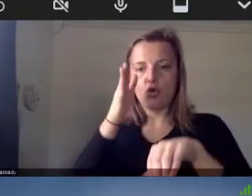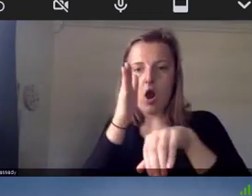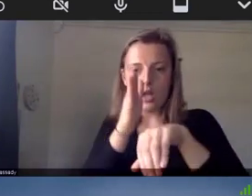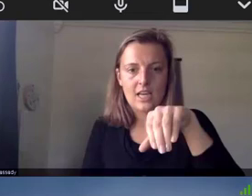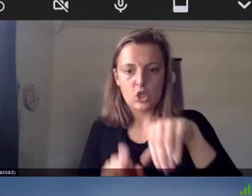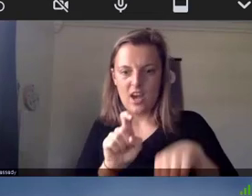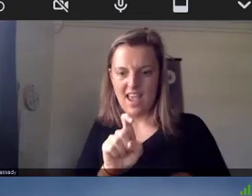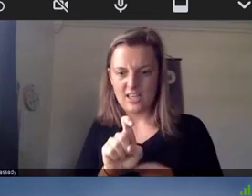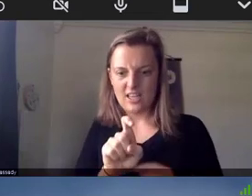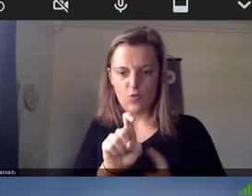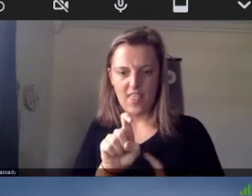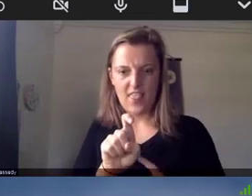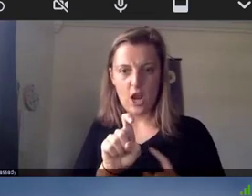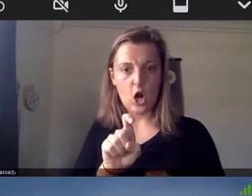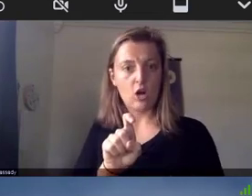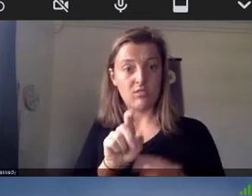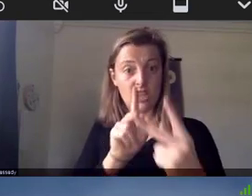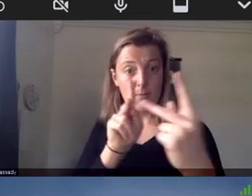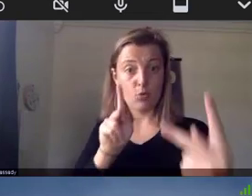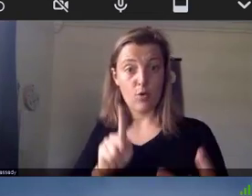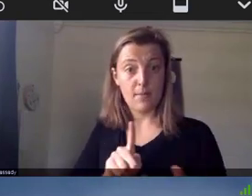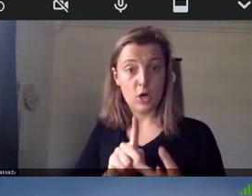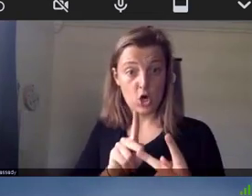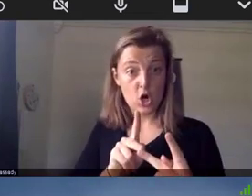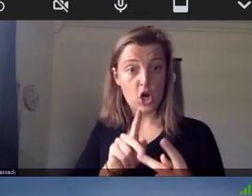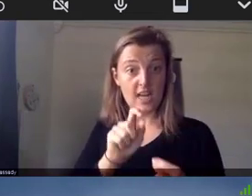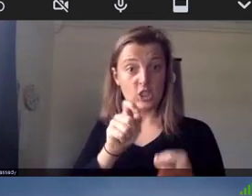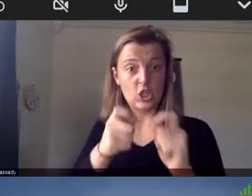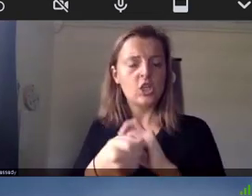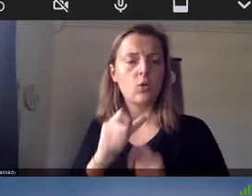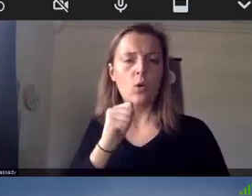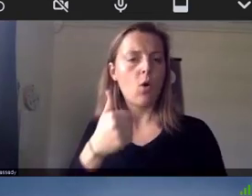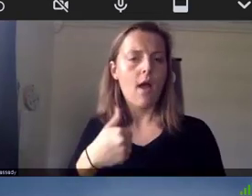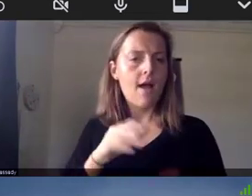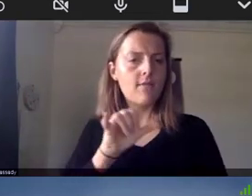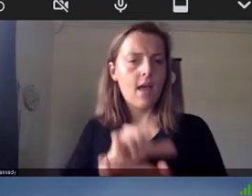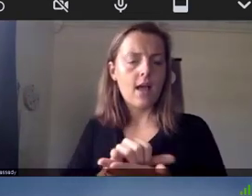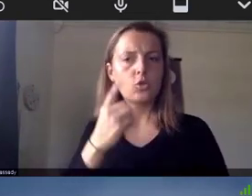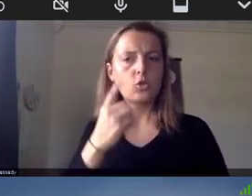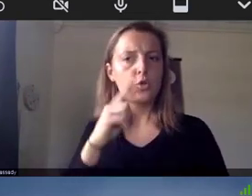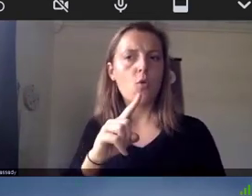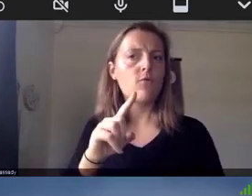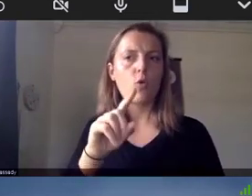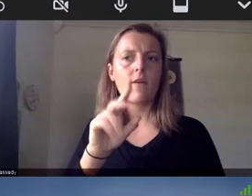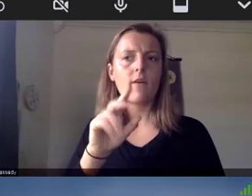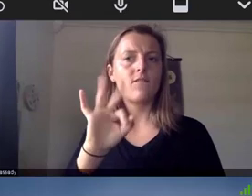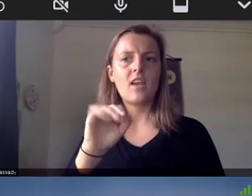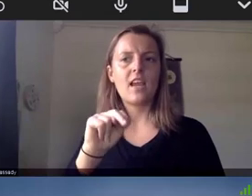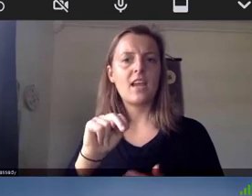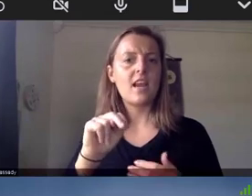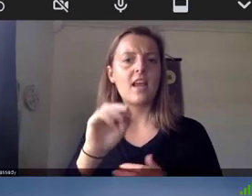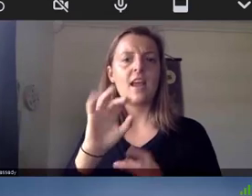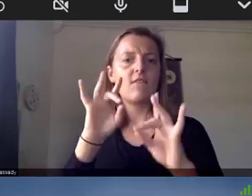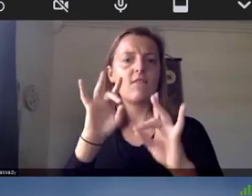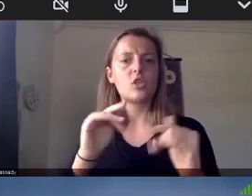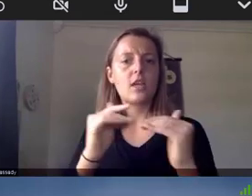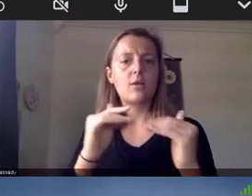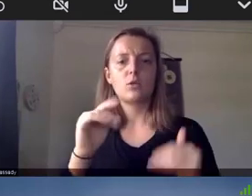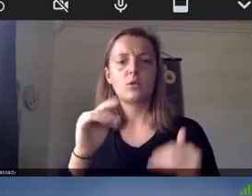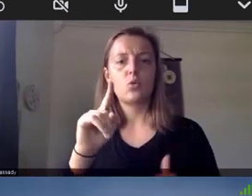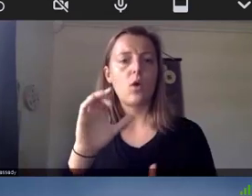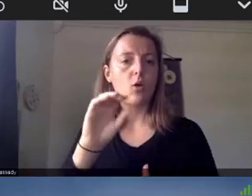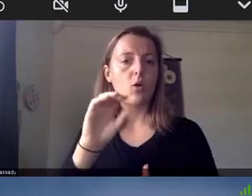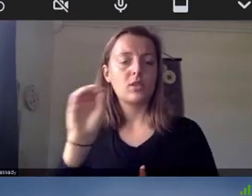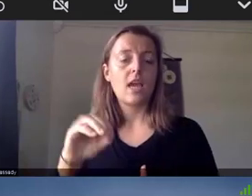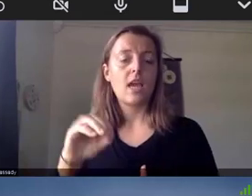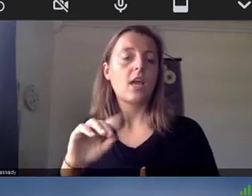fin efficiency is 100%, it's just saying that at any particular cross section, the temperature everywhere